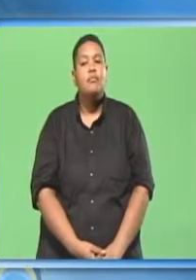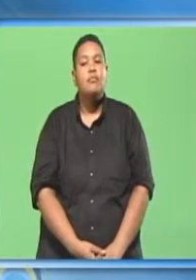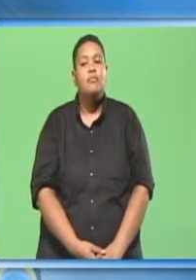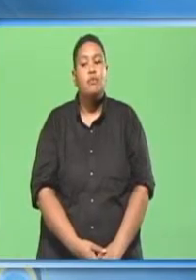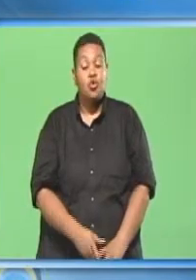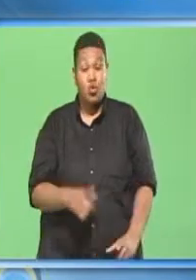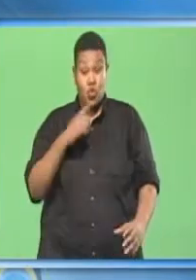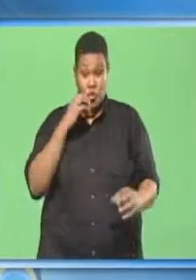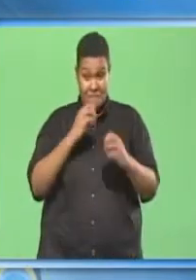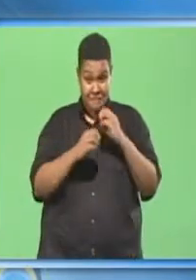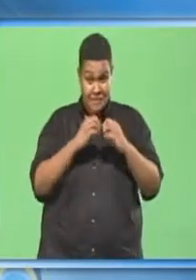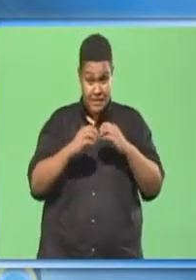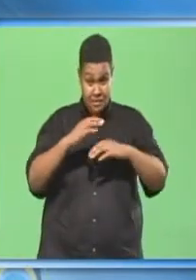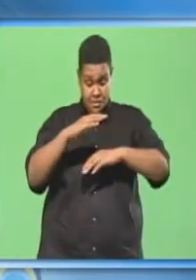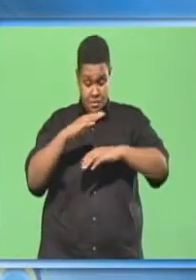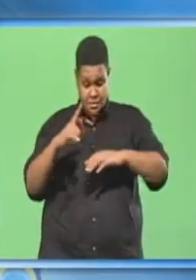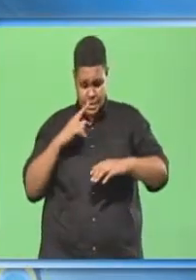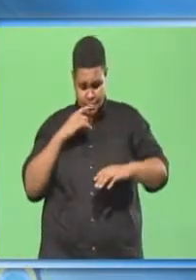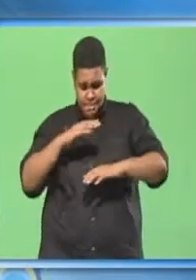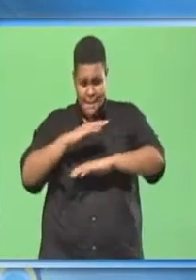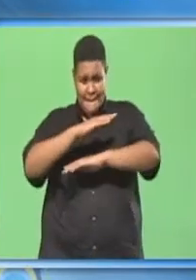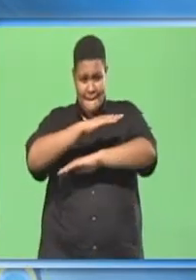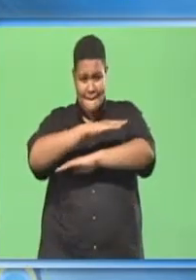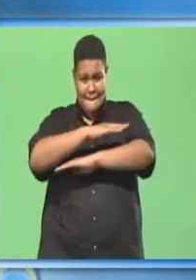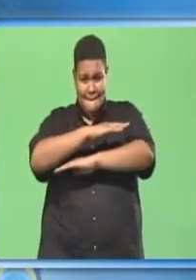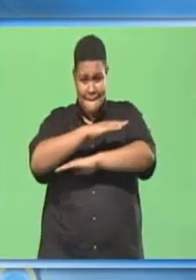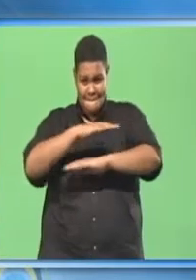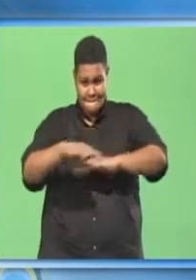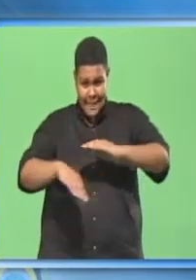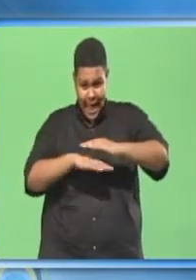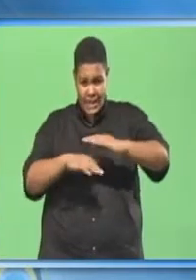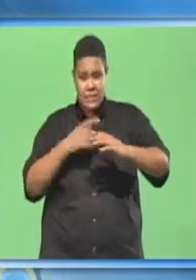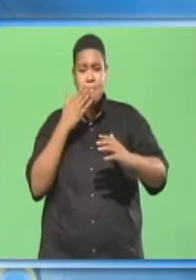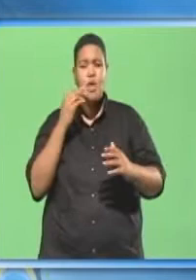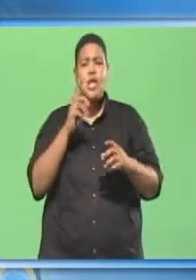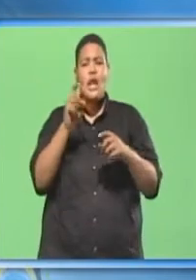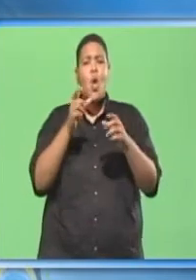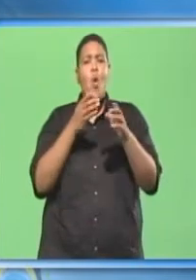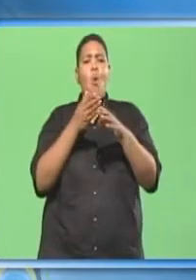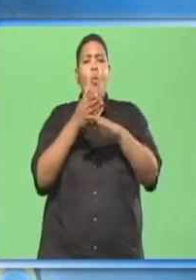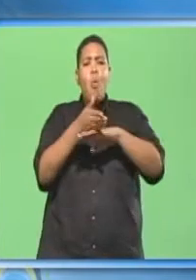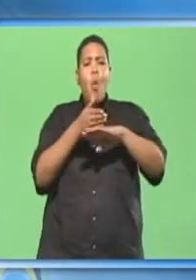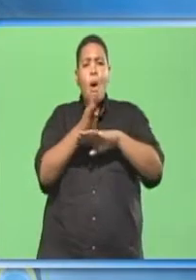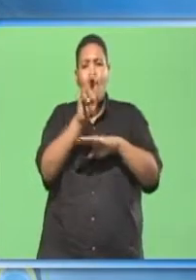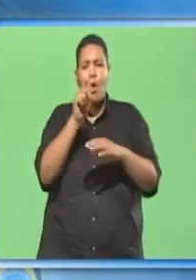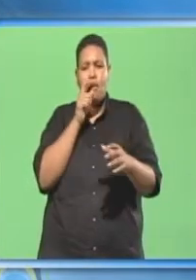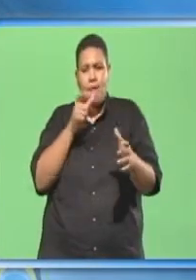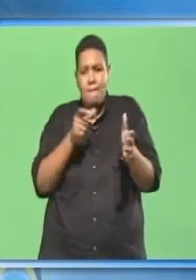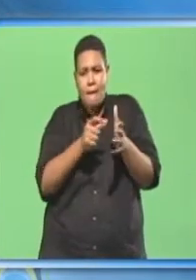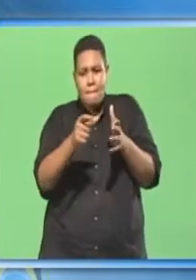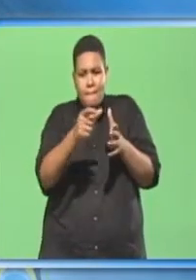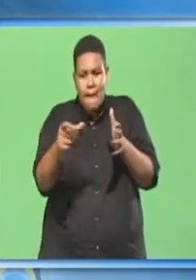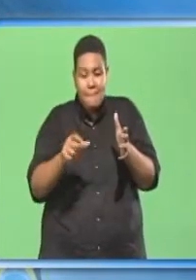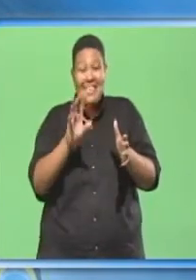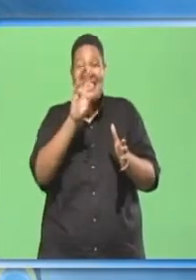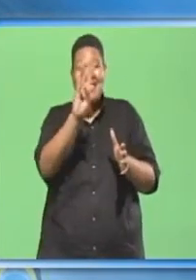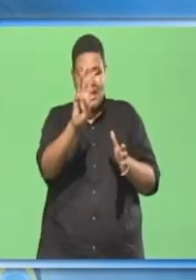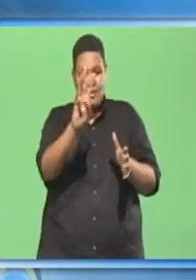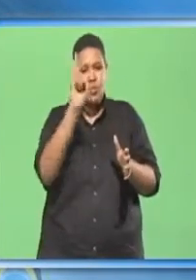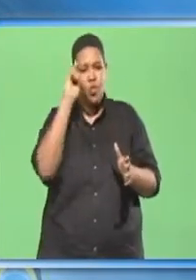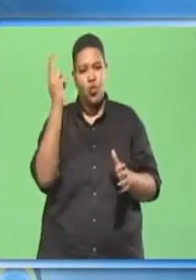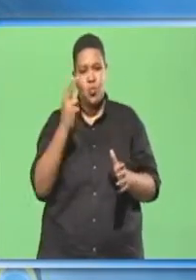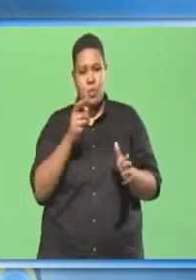To fix the base to the carcass, wood buttons will be inserted in the grooves made in the rails. 6 buttons will be